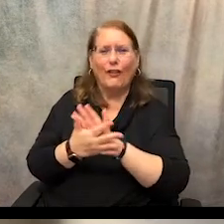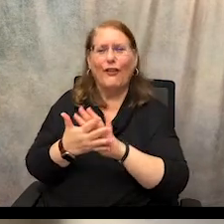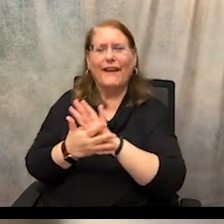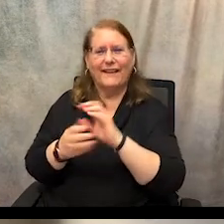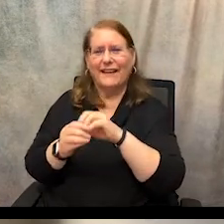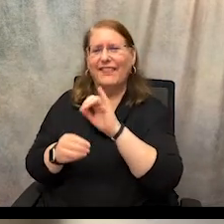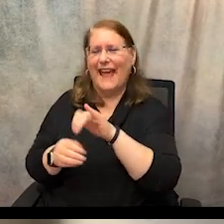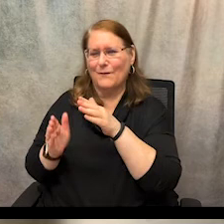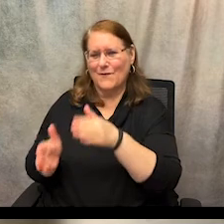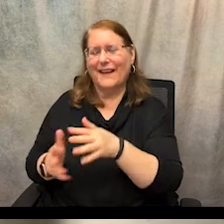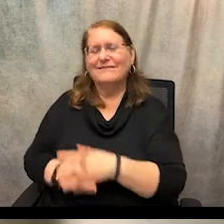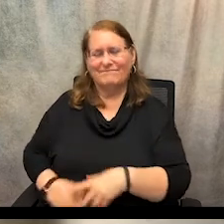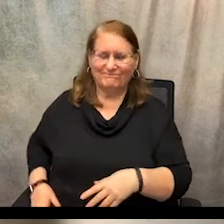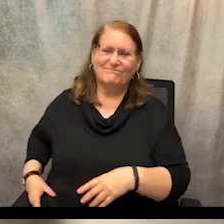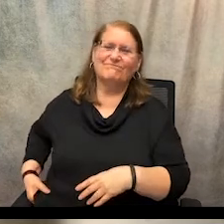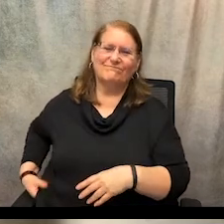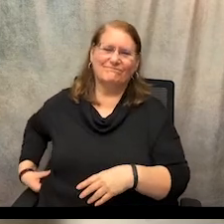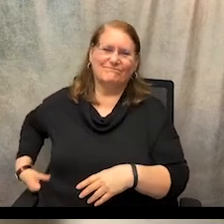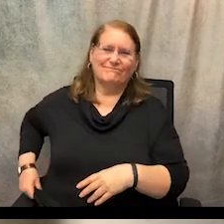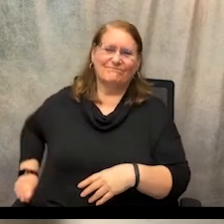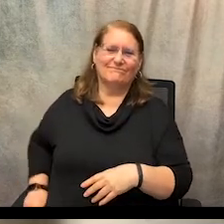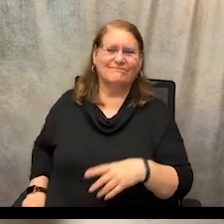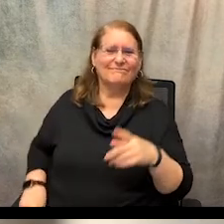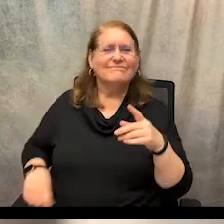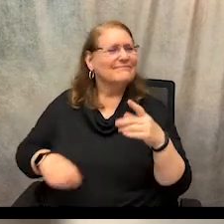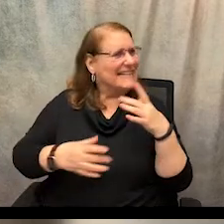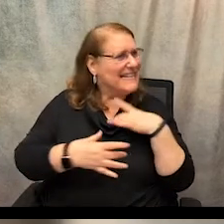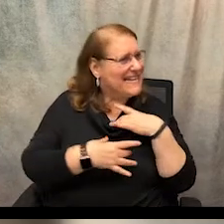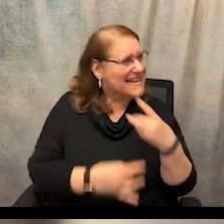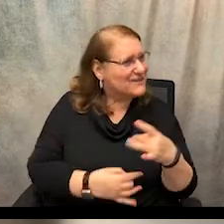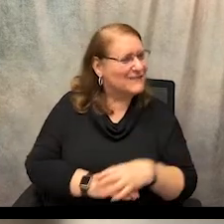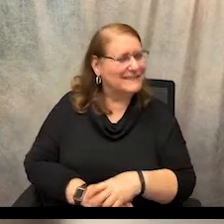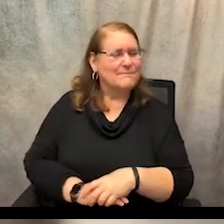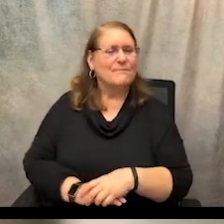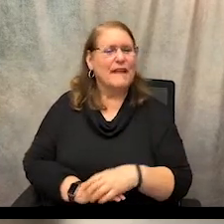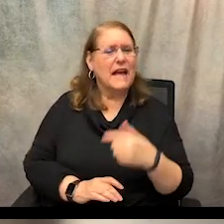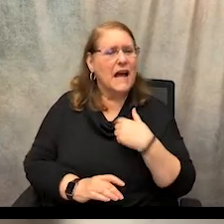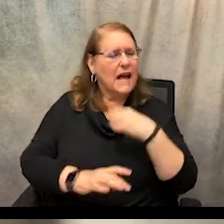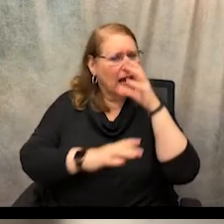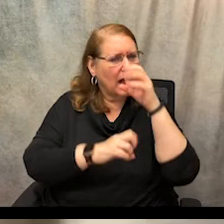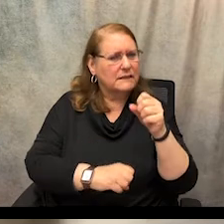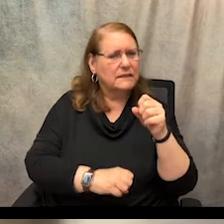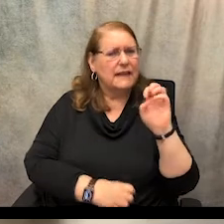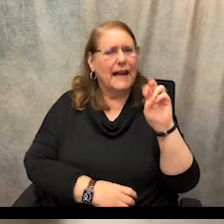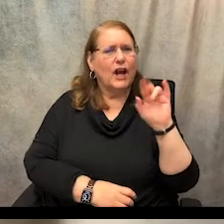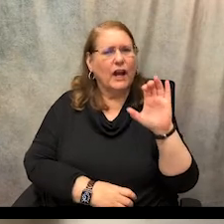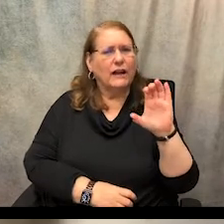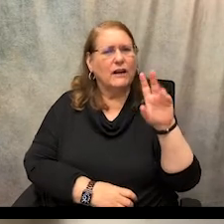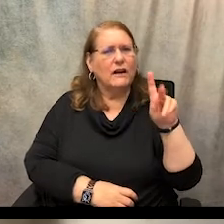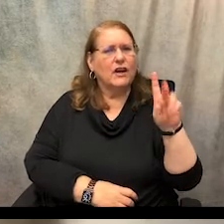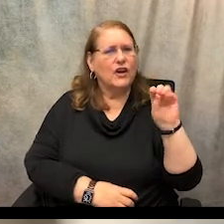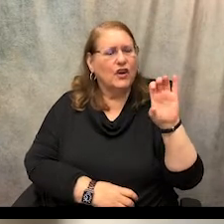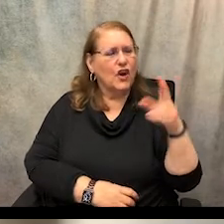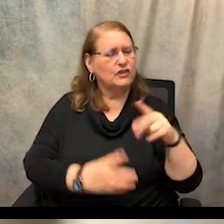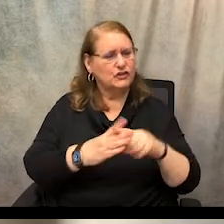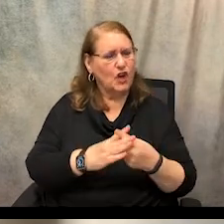this way. That's right. That's interesting. I was fascinated that Eric Koch